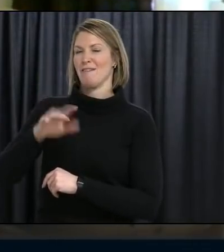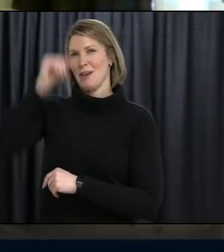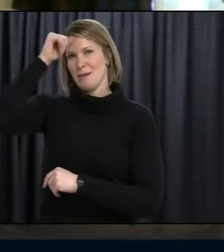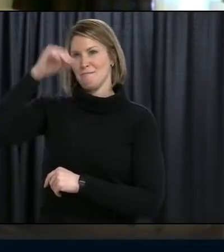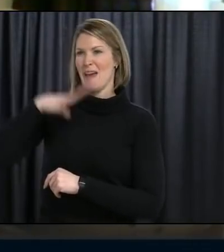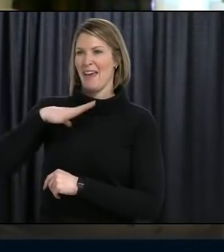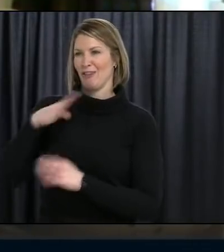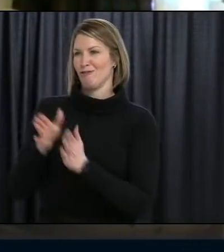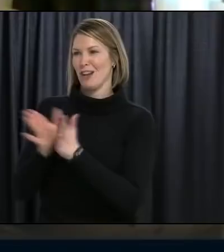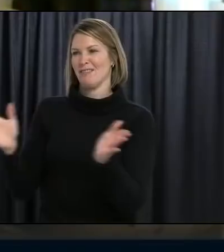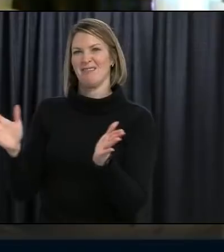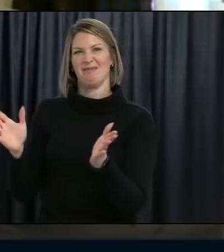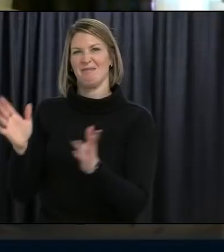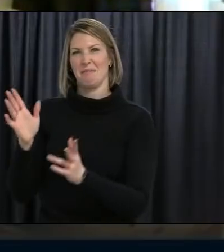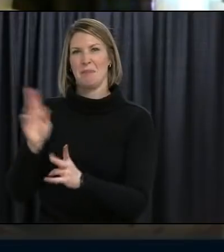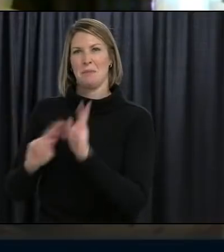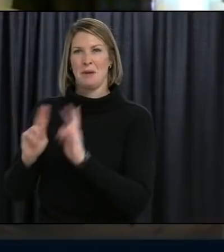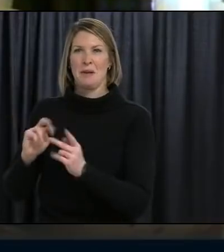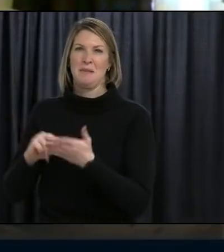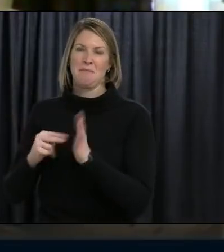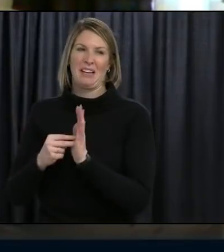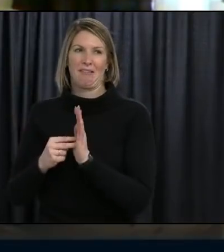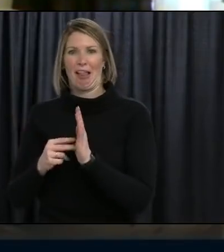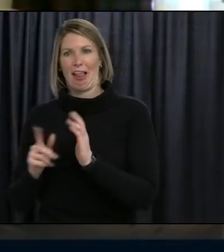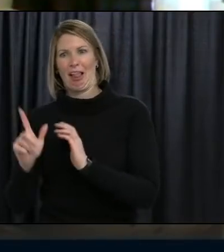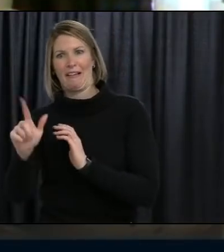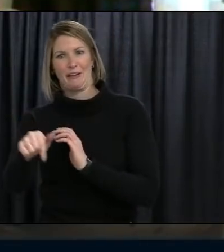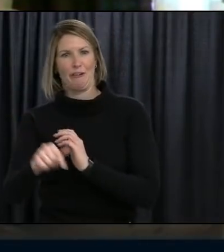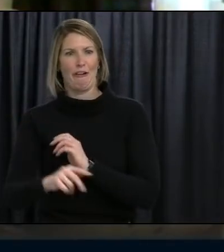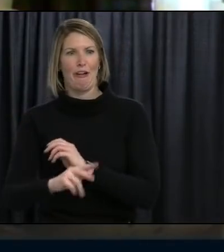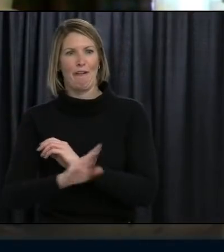in Q3, 4-ish, I would think.